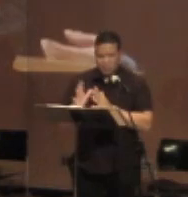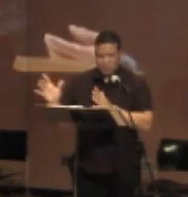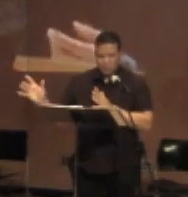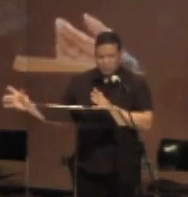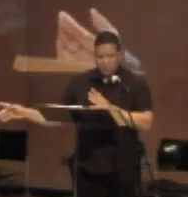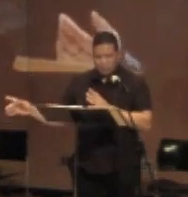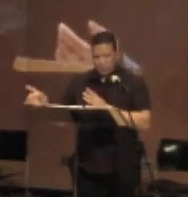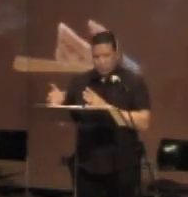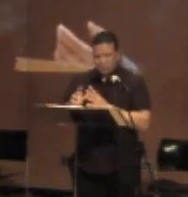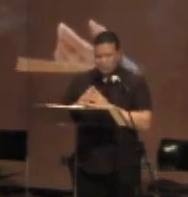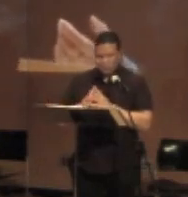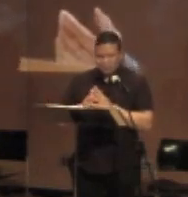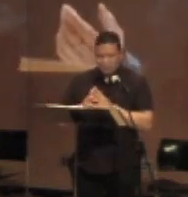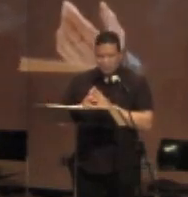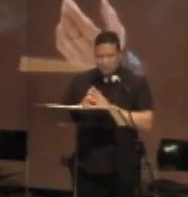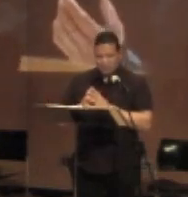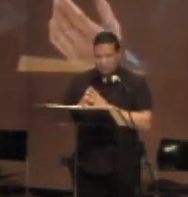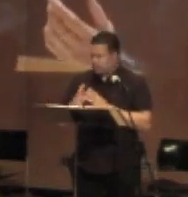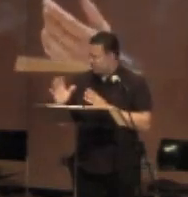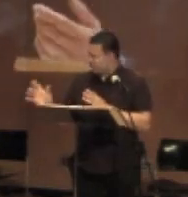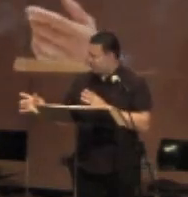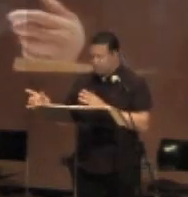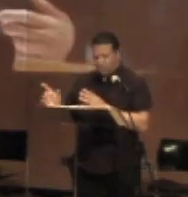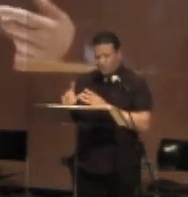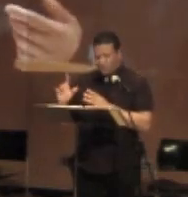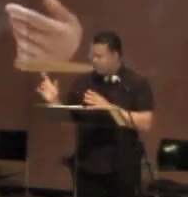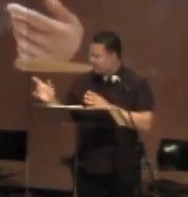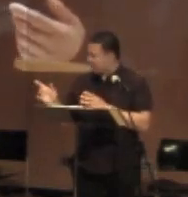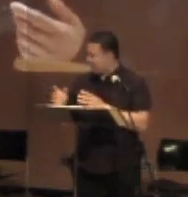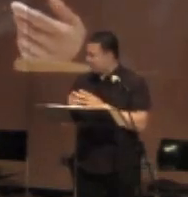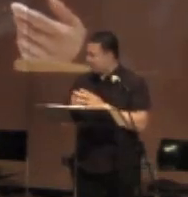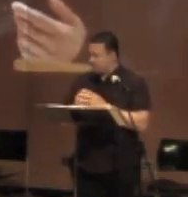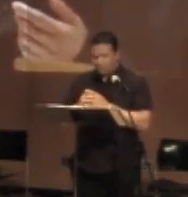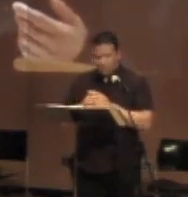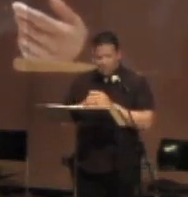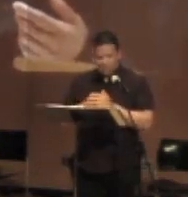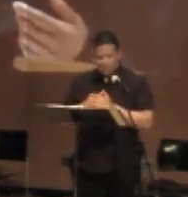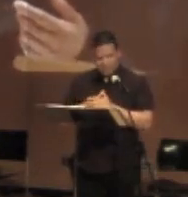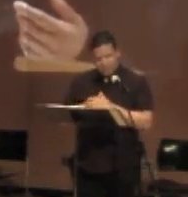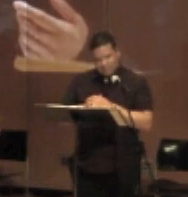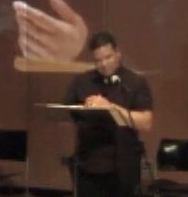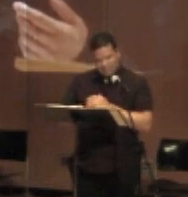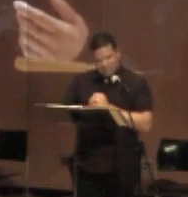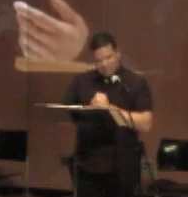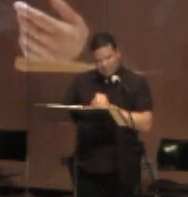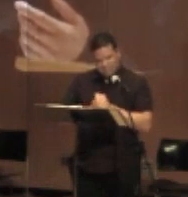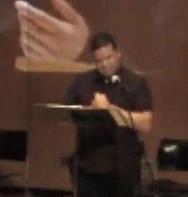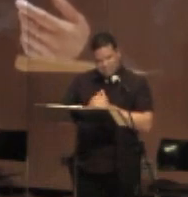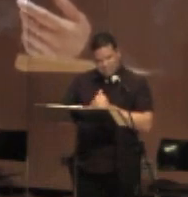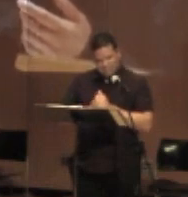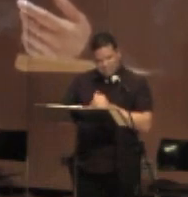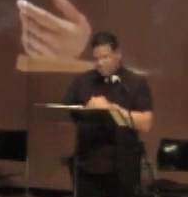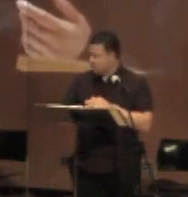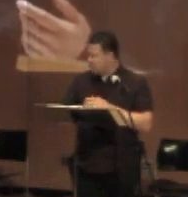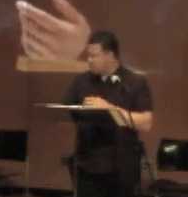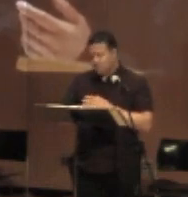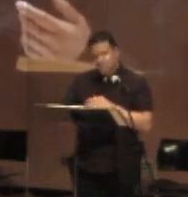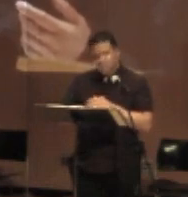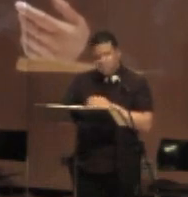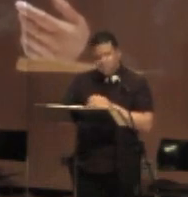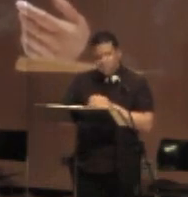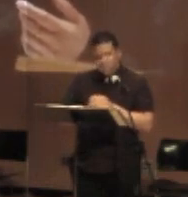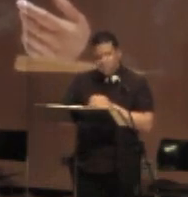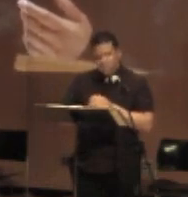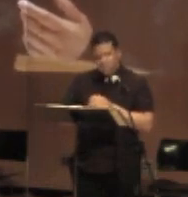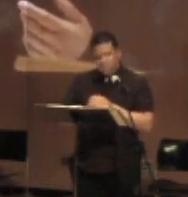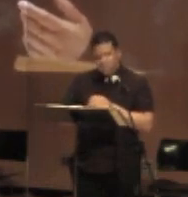yeah you sure you sure he's coming yeah the brother apparently said he was coming yeah